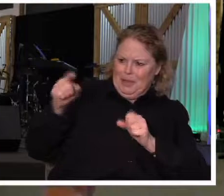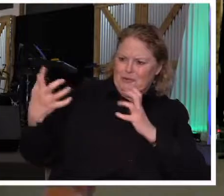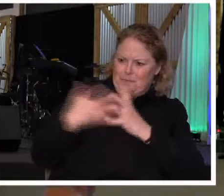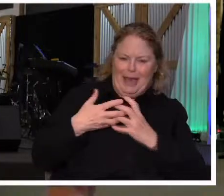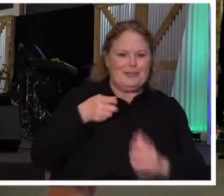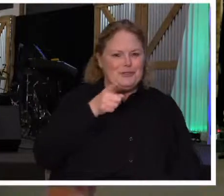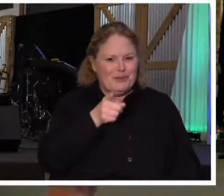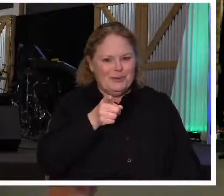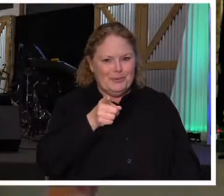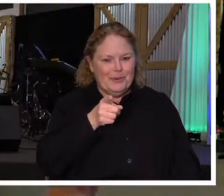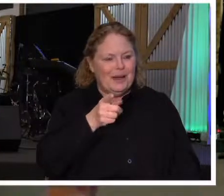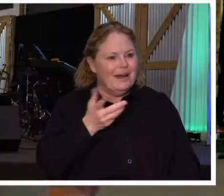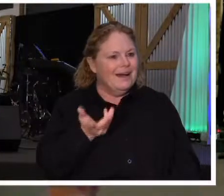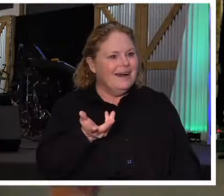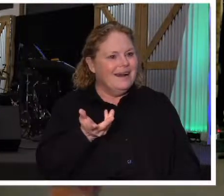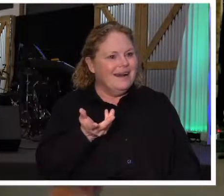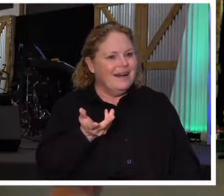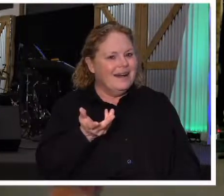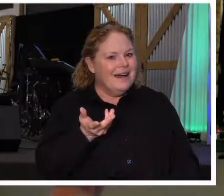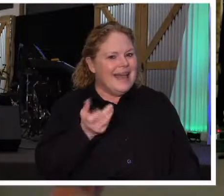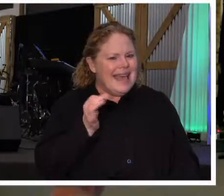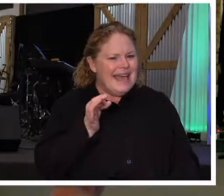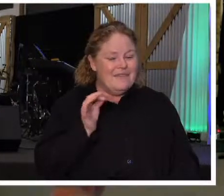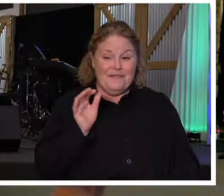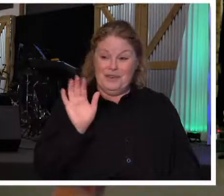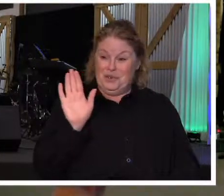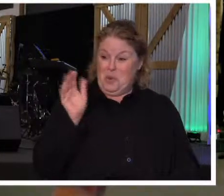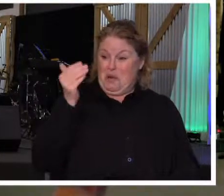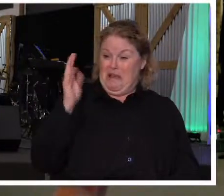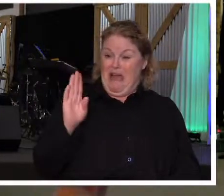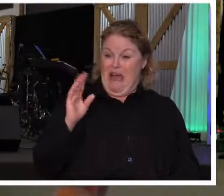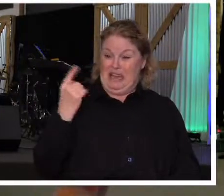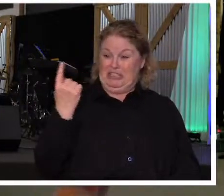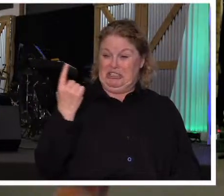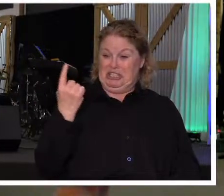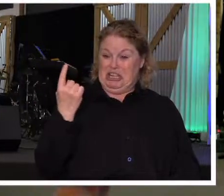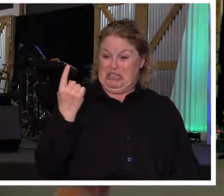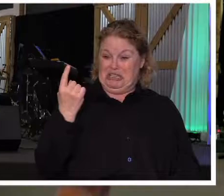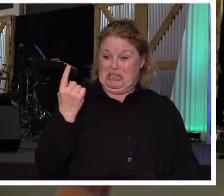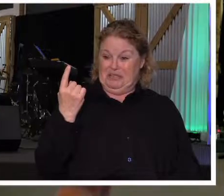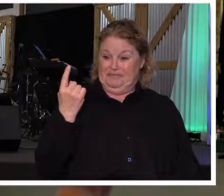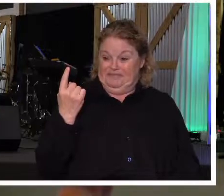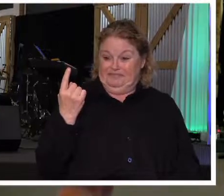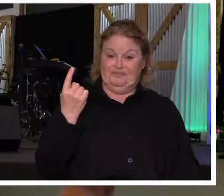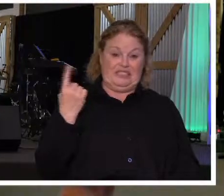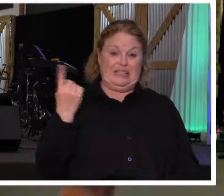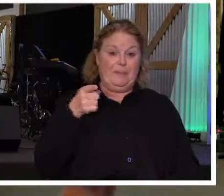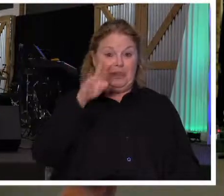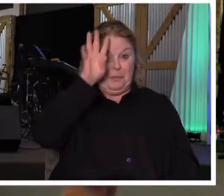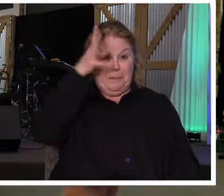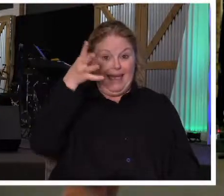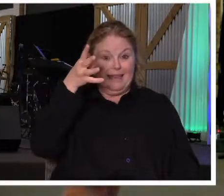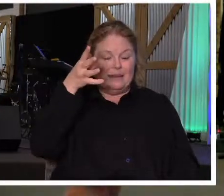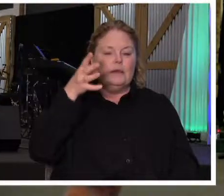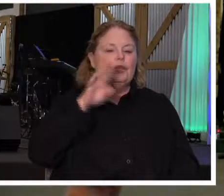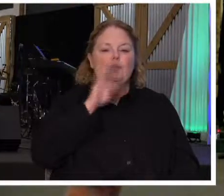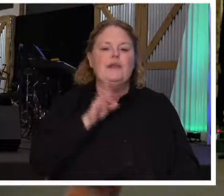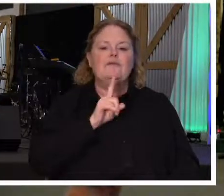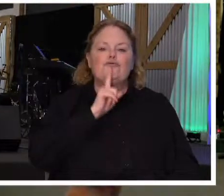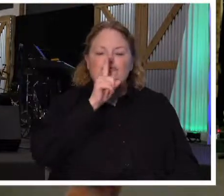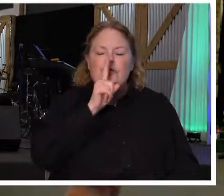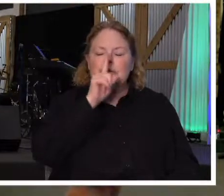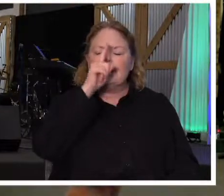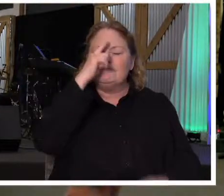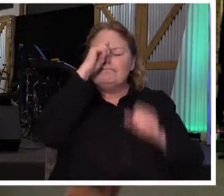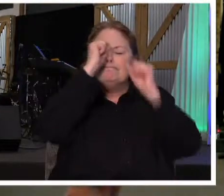very much, then I'm here to tell you that your God is merely a concept and you've not experienced his glory. There are a lot